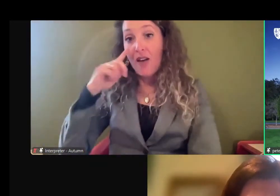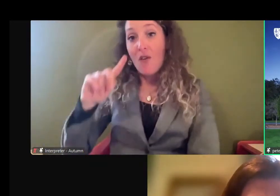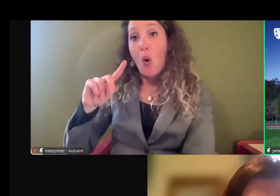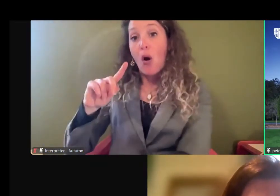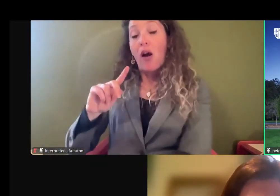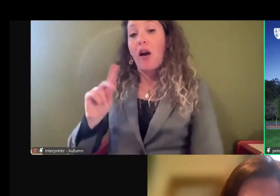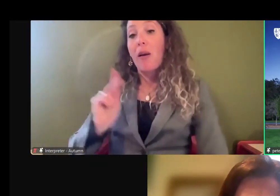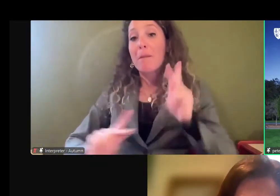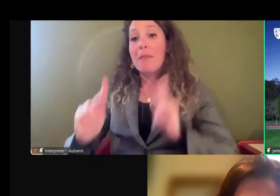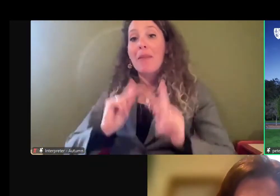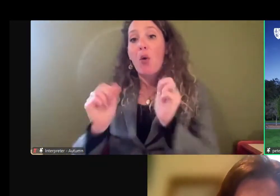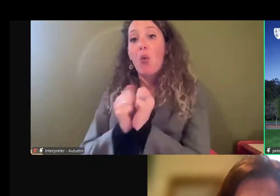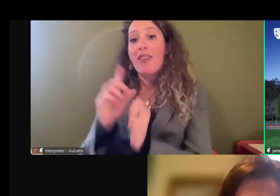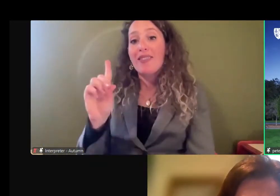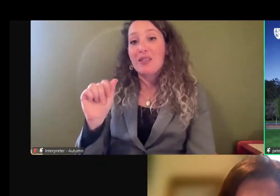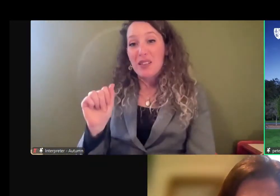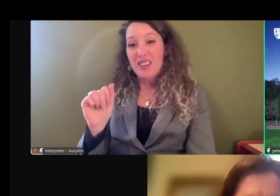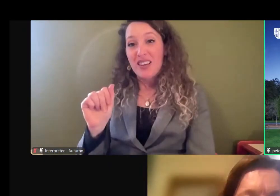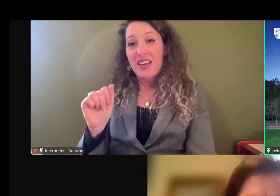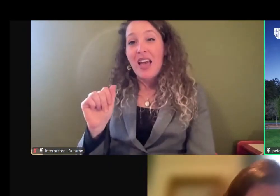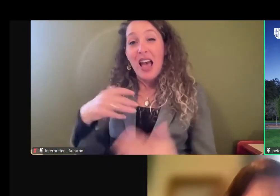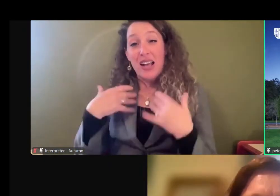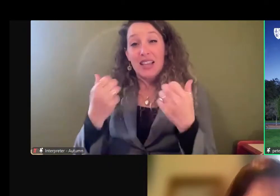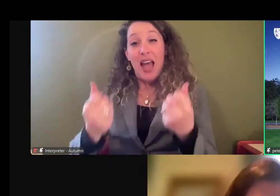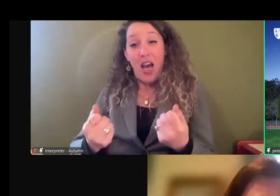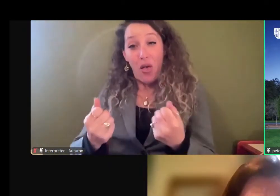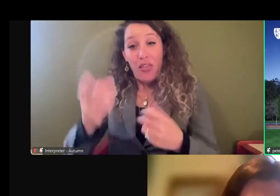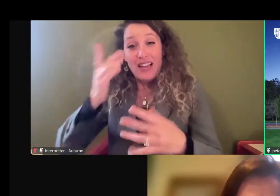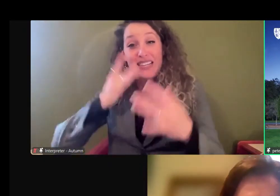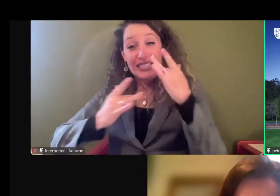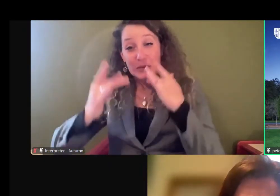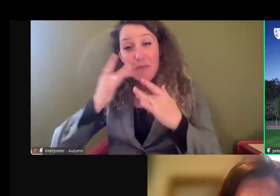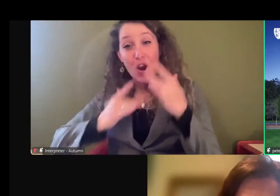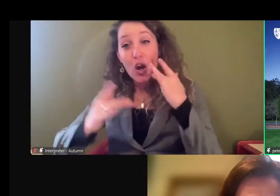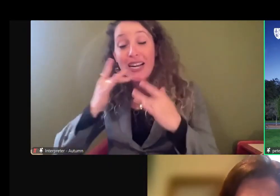with disabilities as a health disparities population.